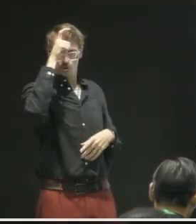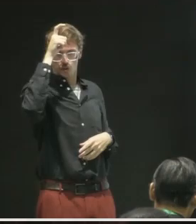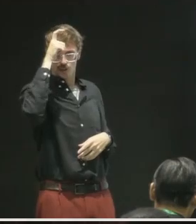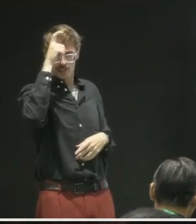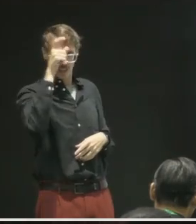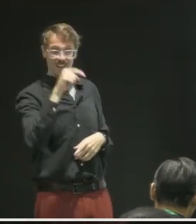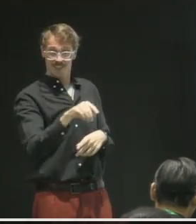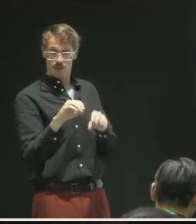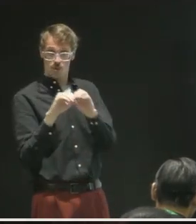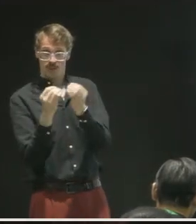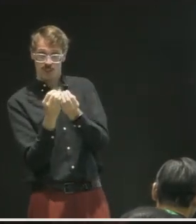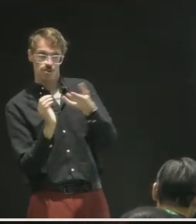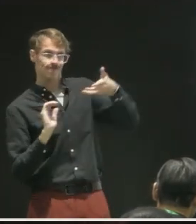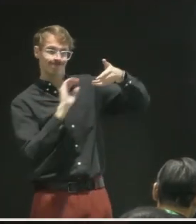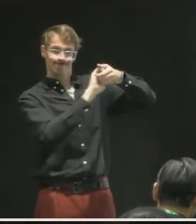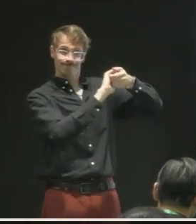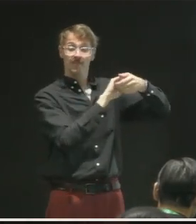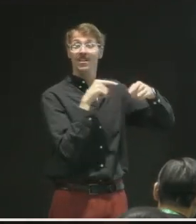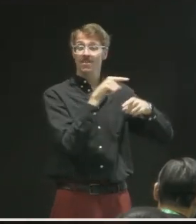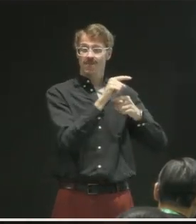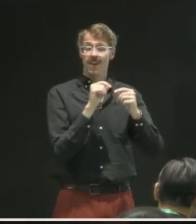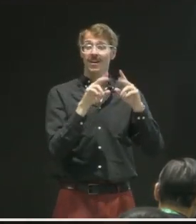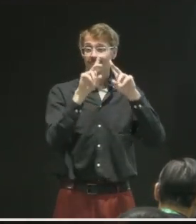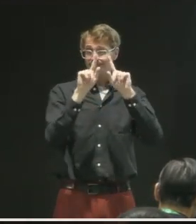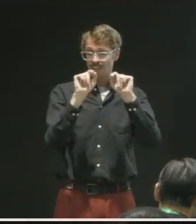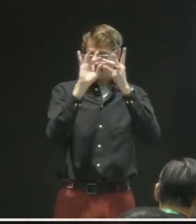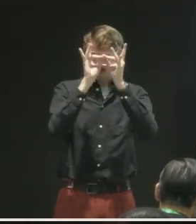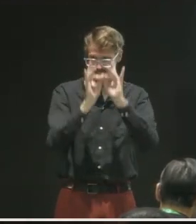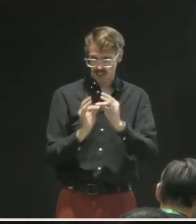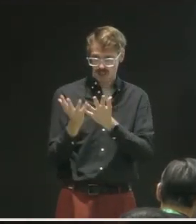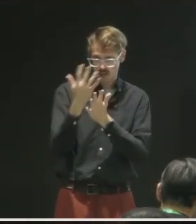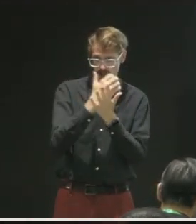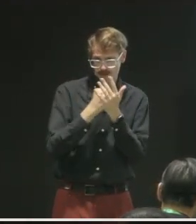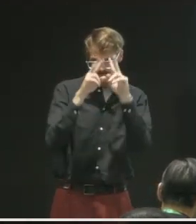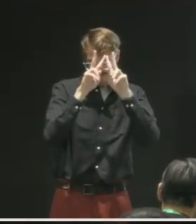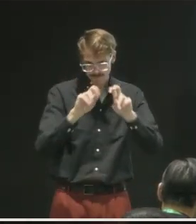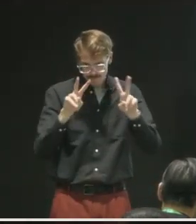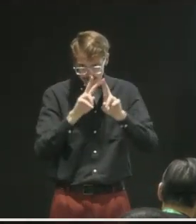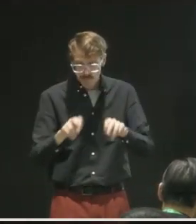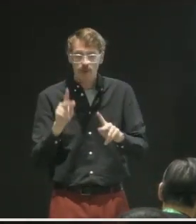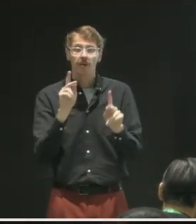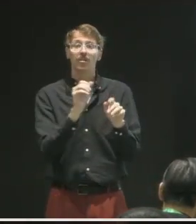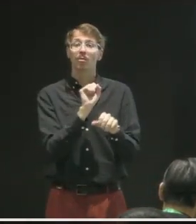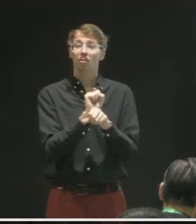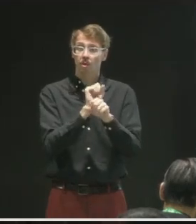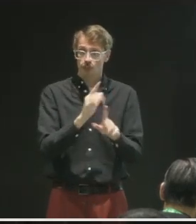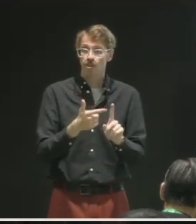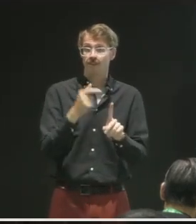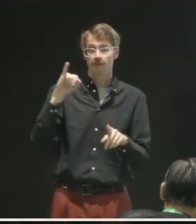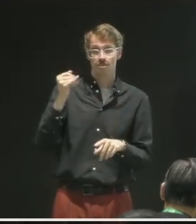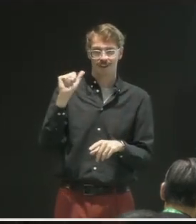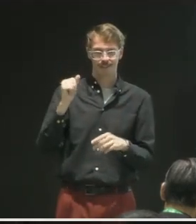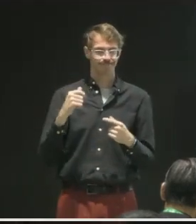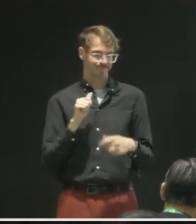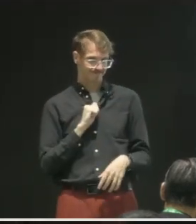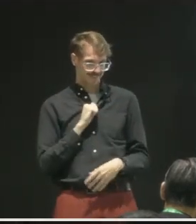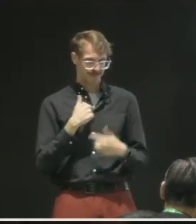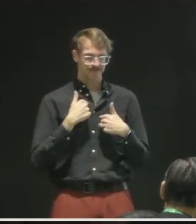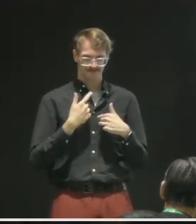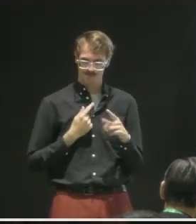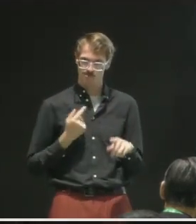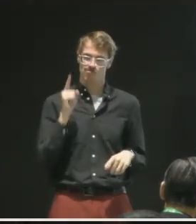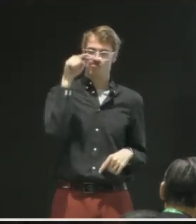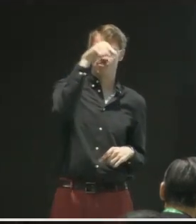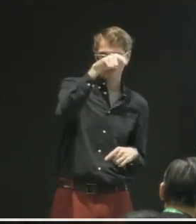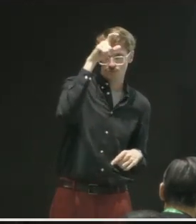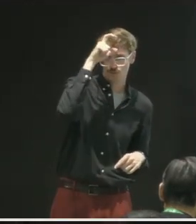during the data collection survey phase, personnel from Gender Equality Office of JICA, which is myself, was dispatched, and the